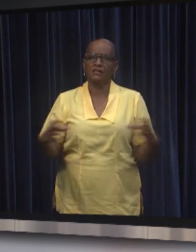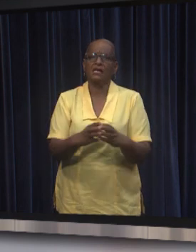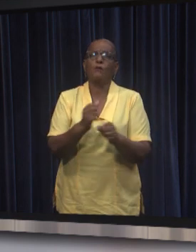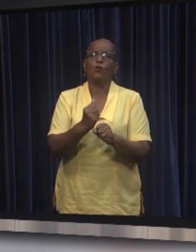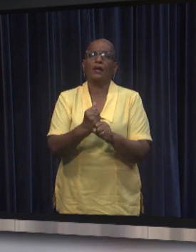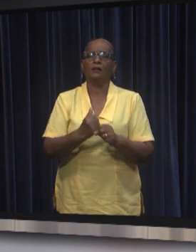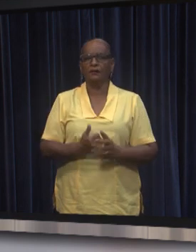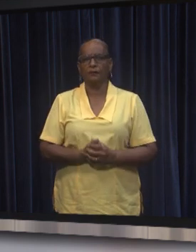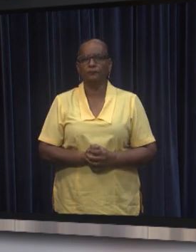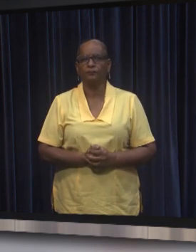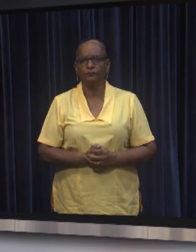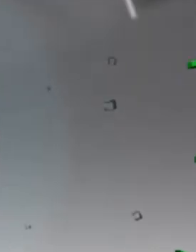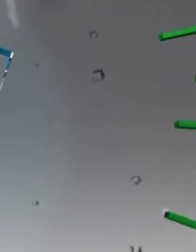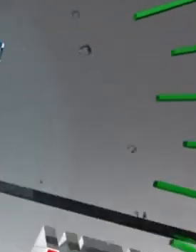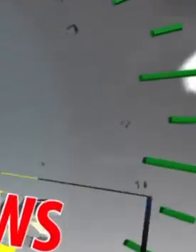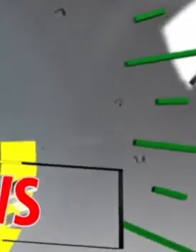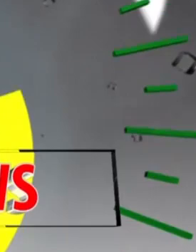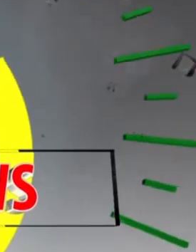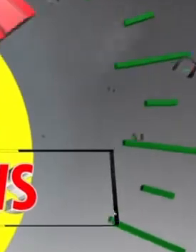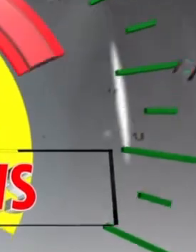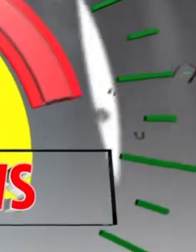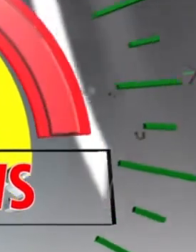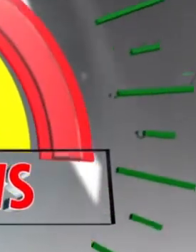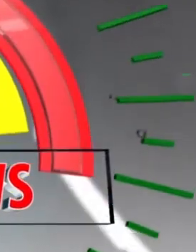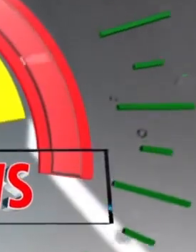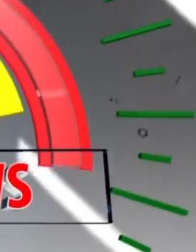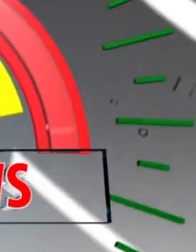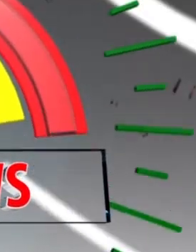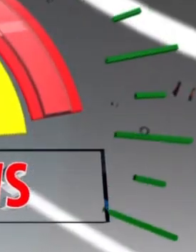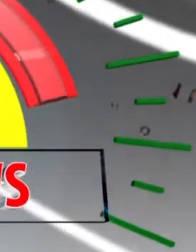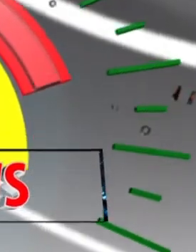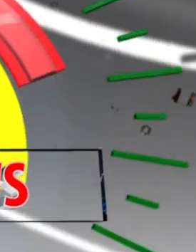from this collaboration.